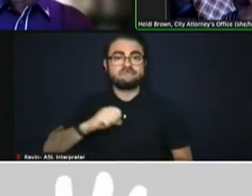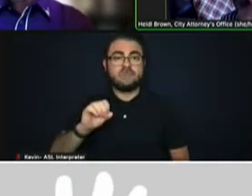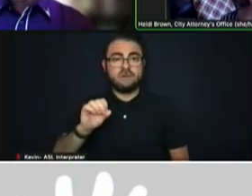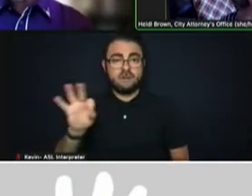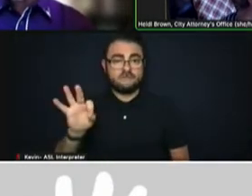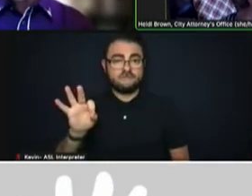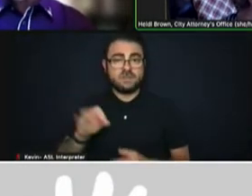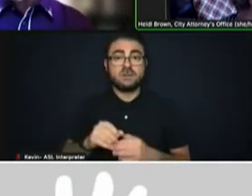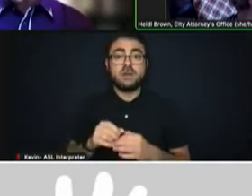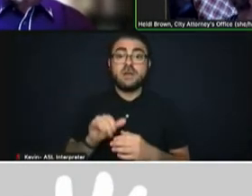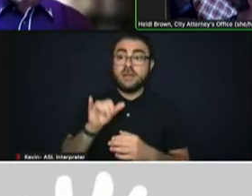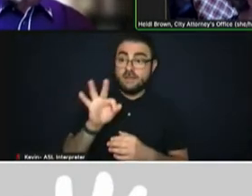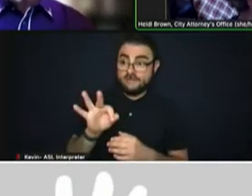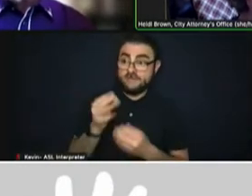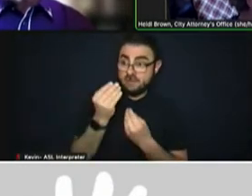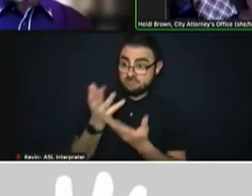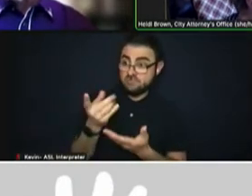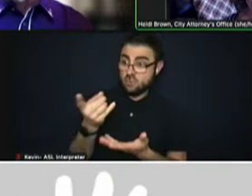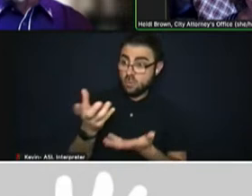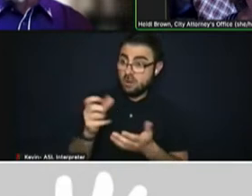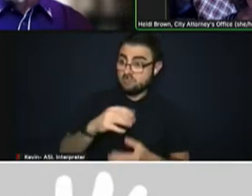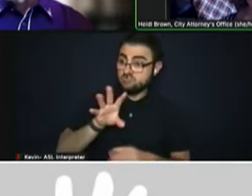camera back on, they're more than happy to do so.